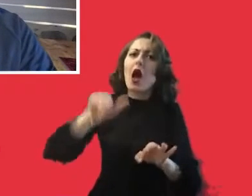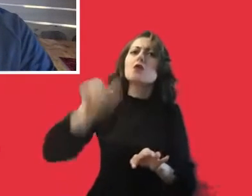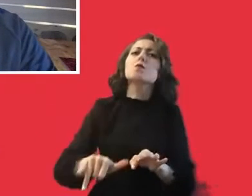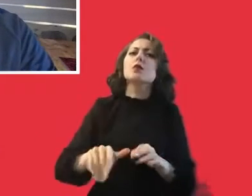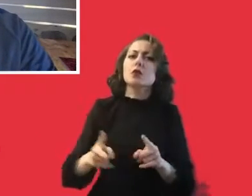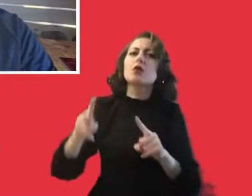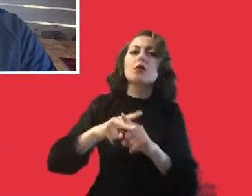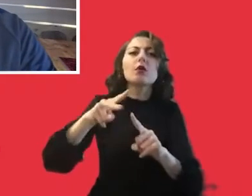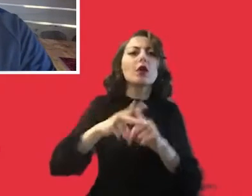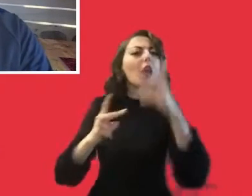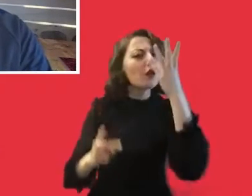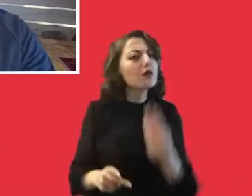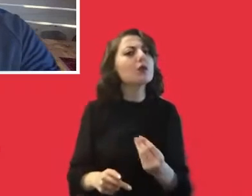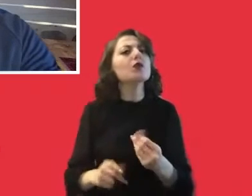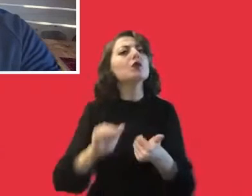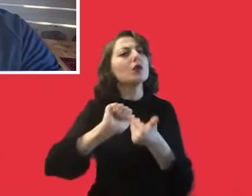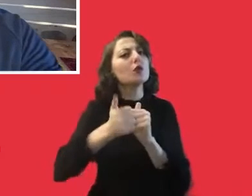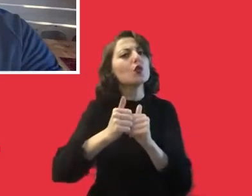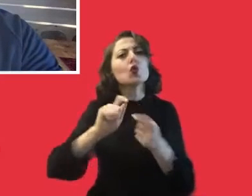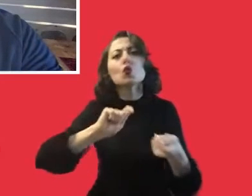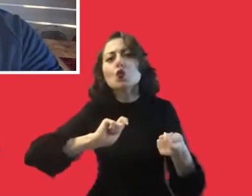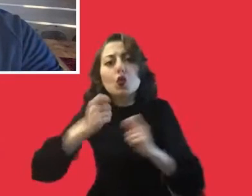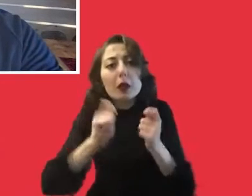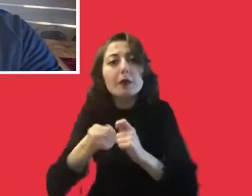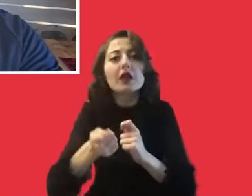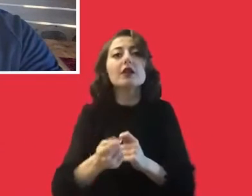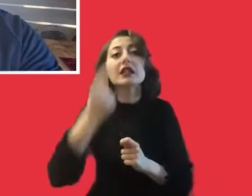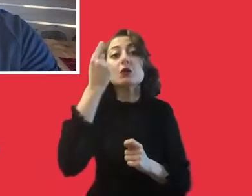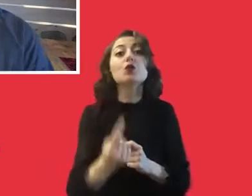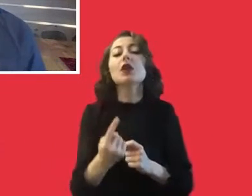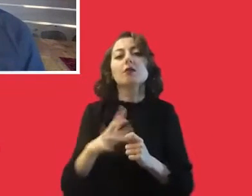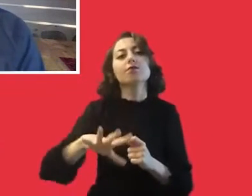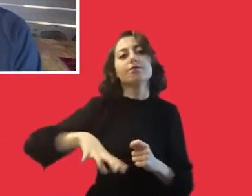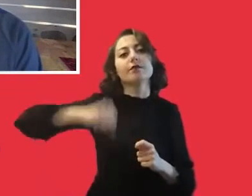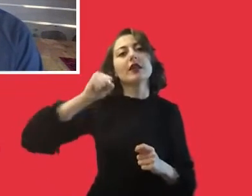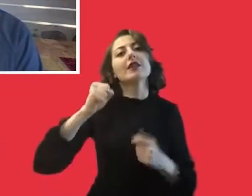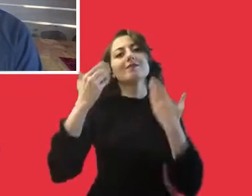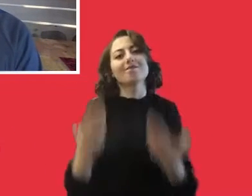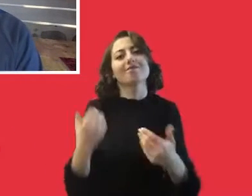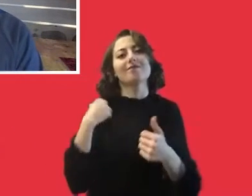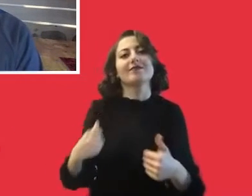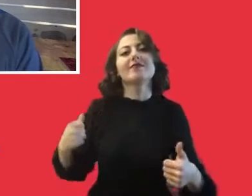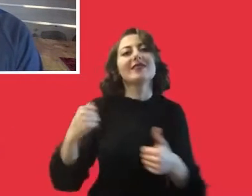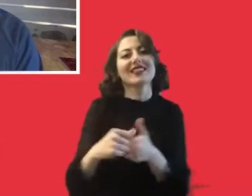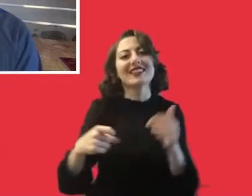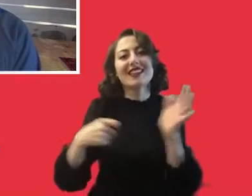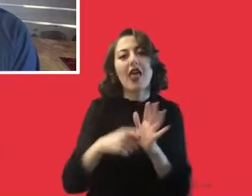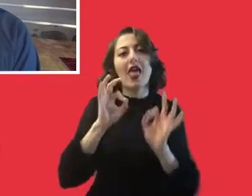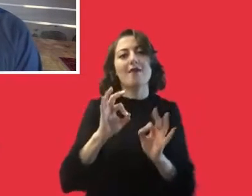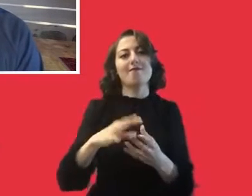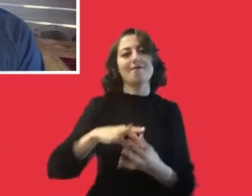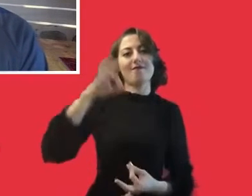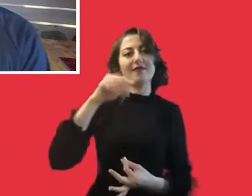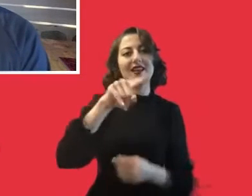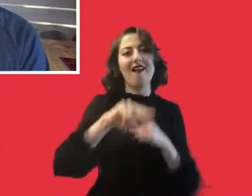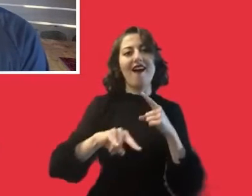a right-based thing, and it's a way of contribution and participation to the society. So now again, BoMoVu. Let's continue